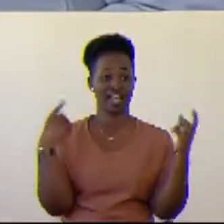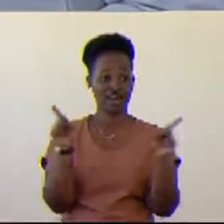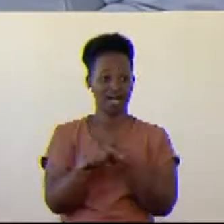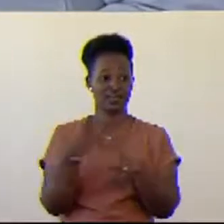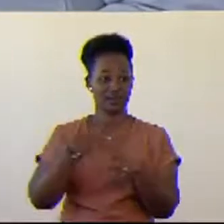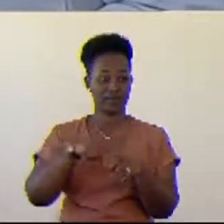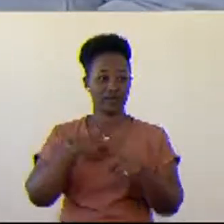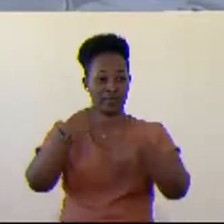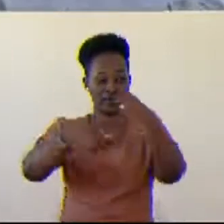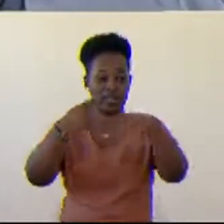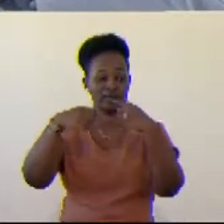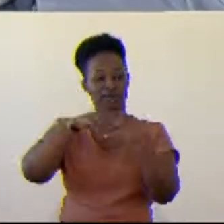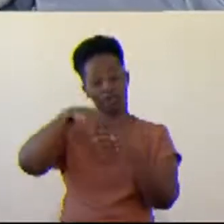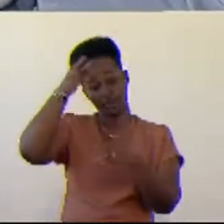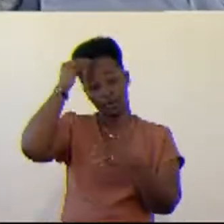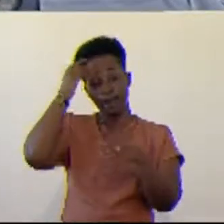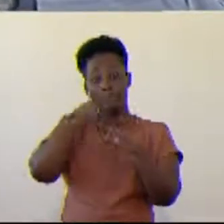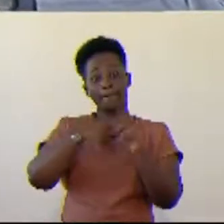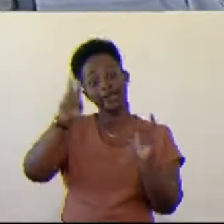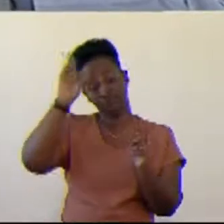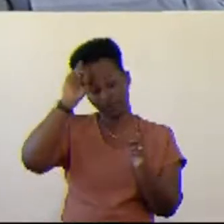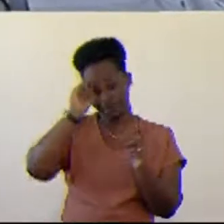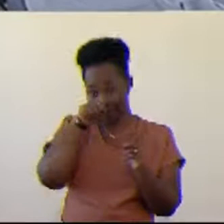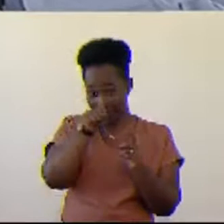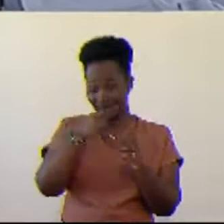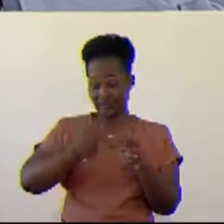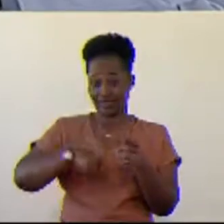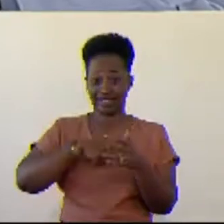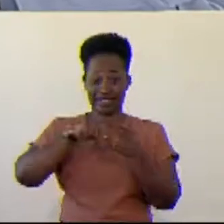move through the lesson. But remember, we have started